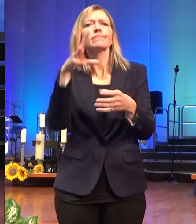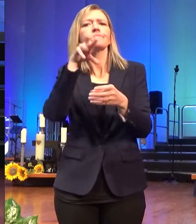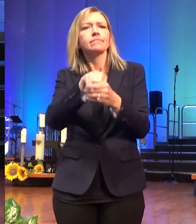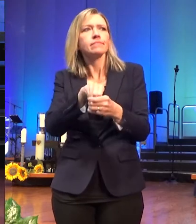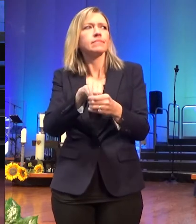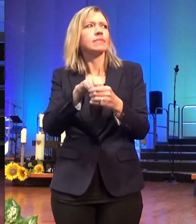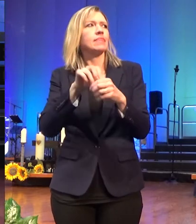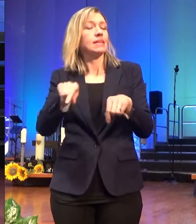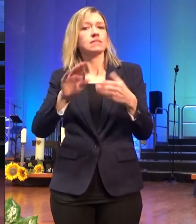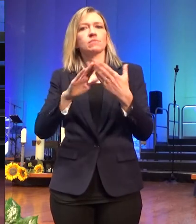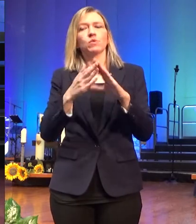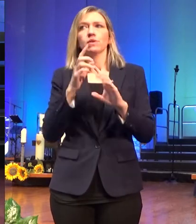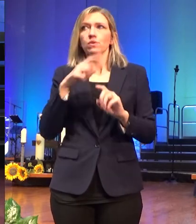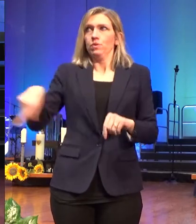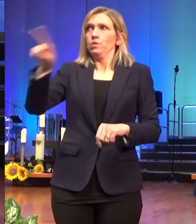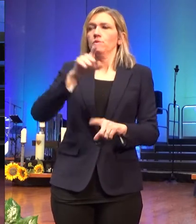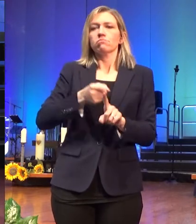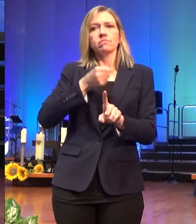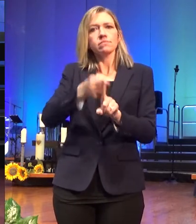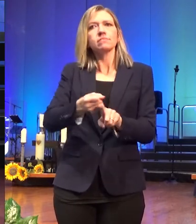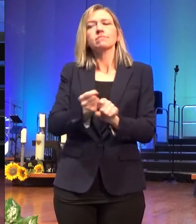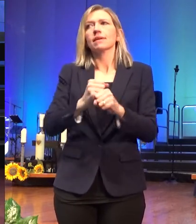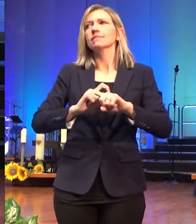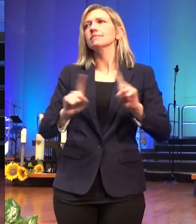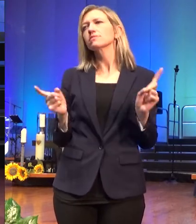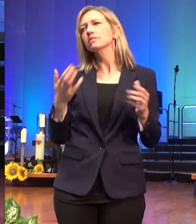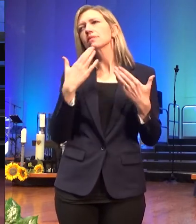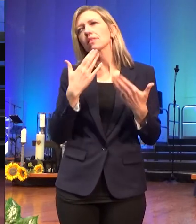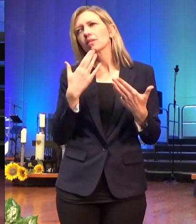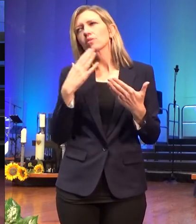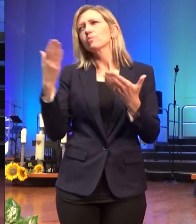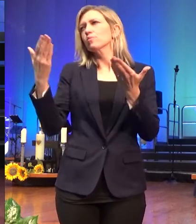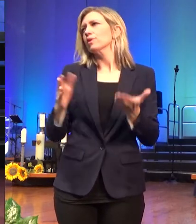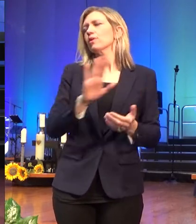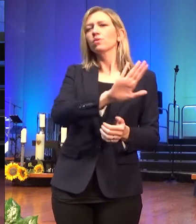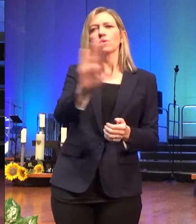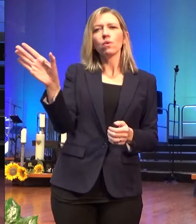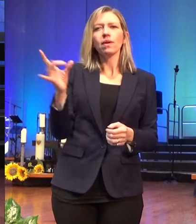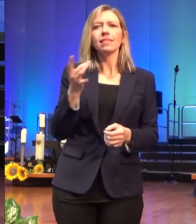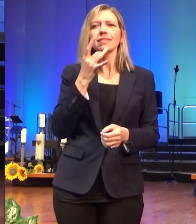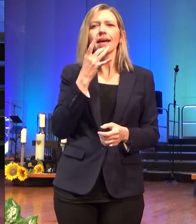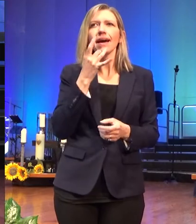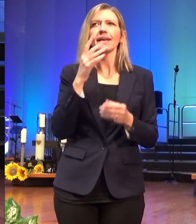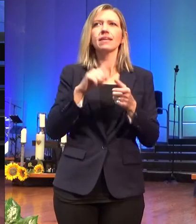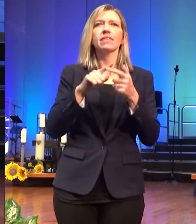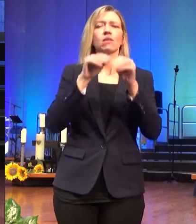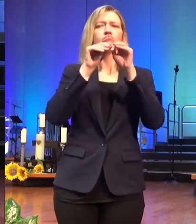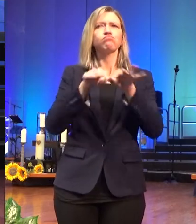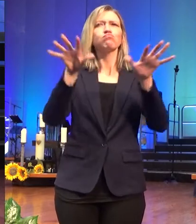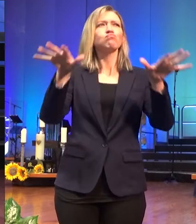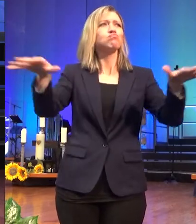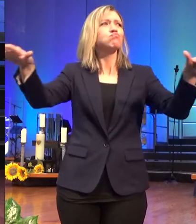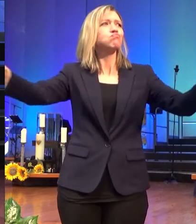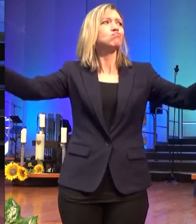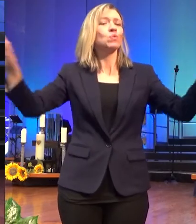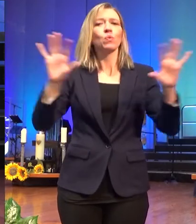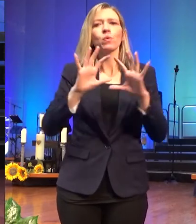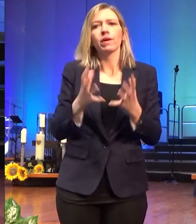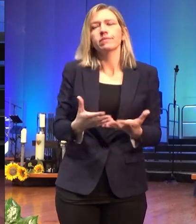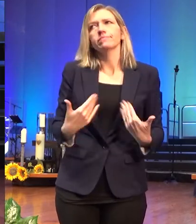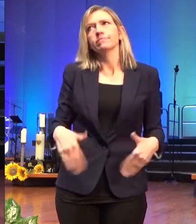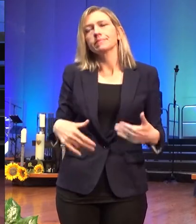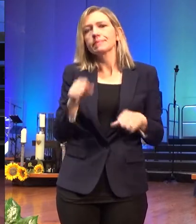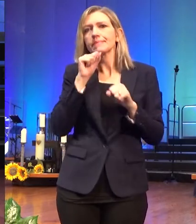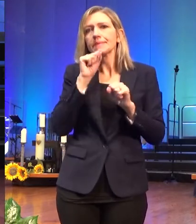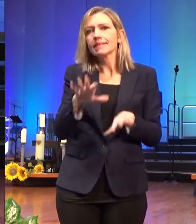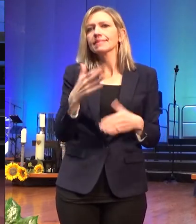community. You make a difference, and we thank you for bringing your light to this community and then taking it out into the world. What a blessing that